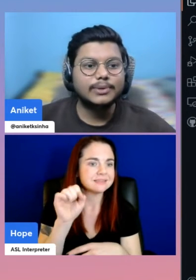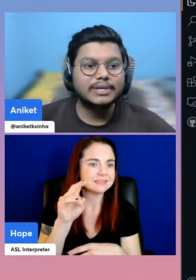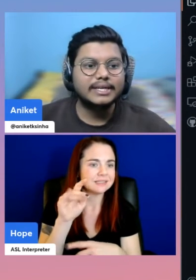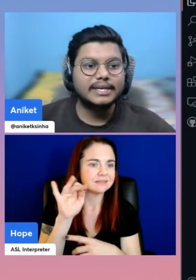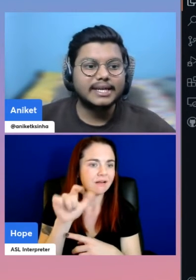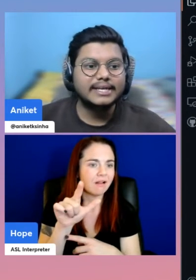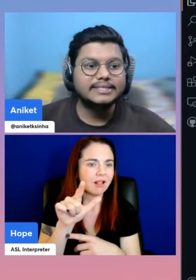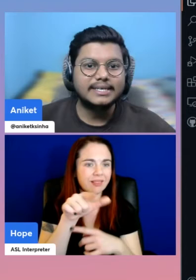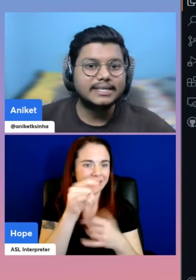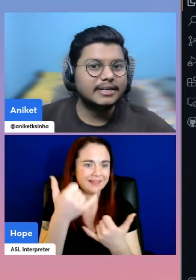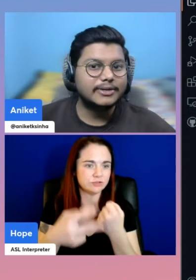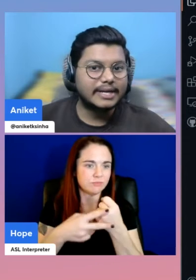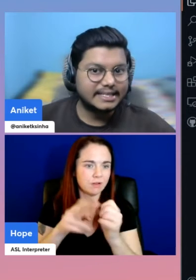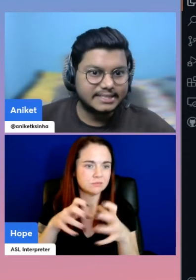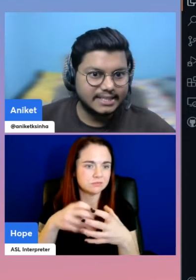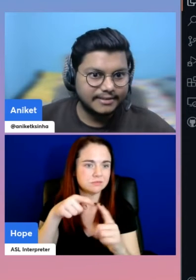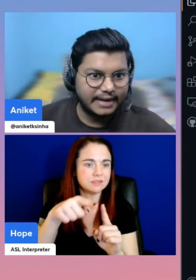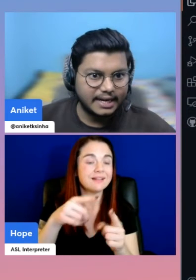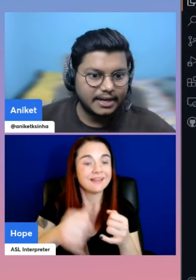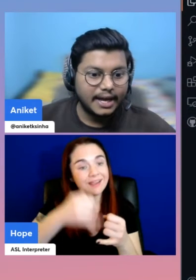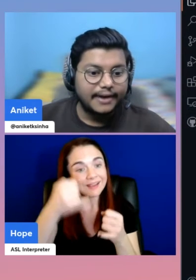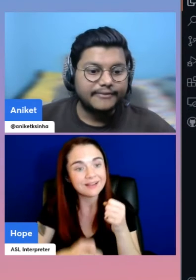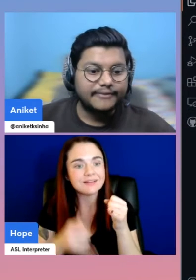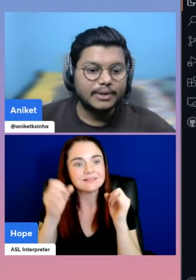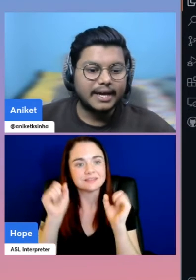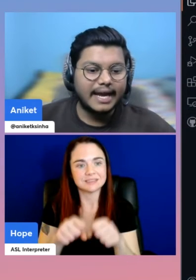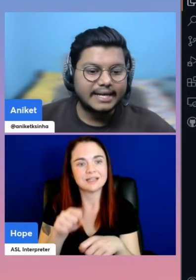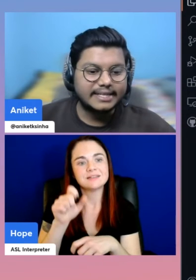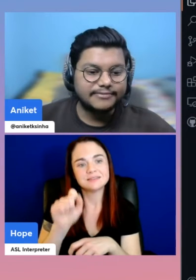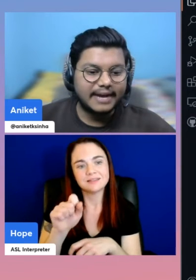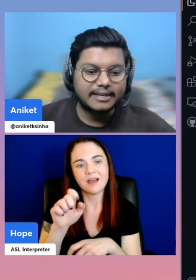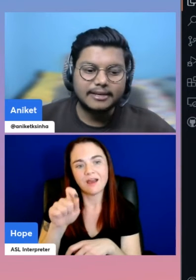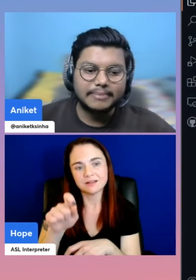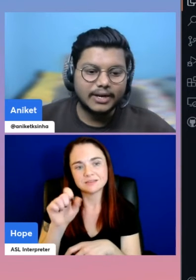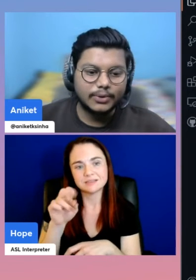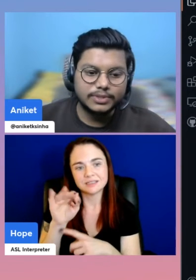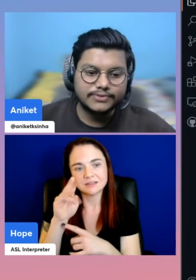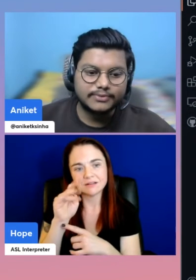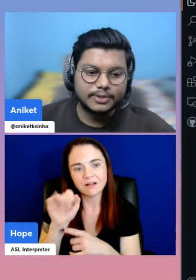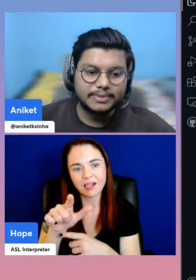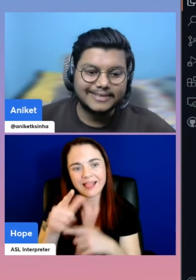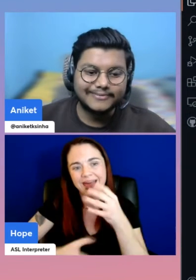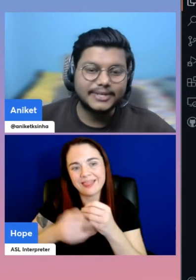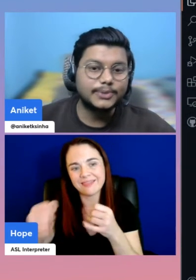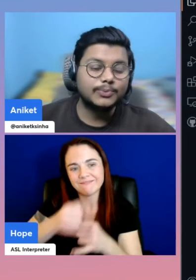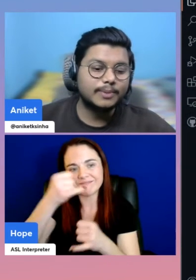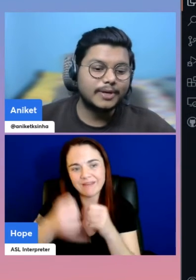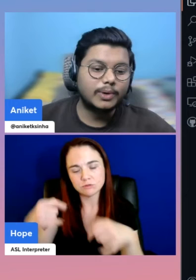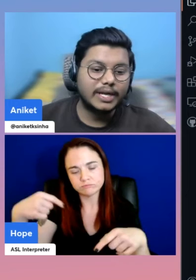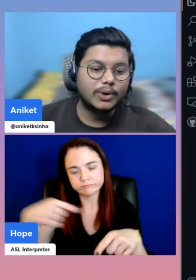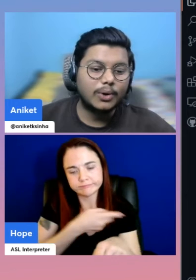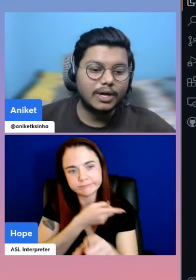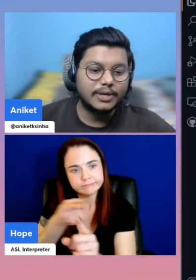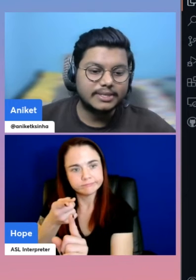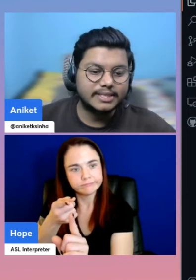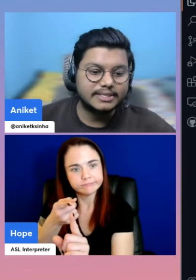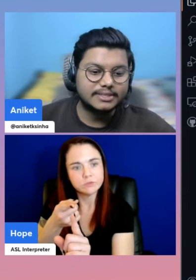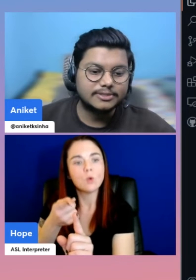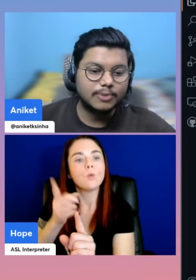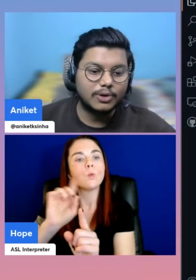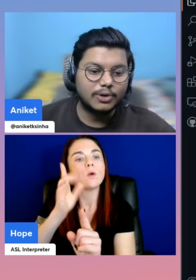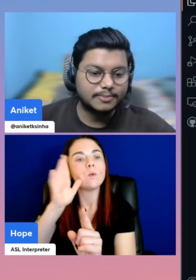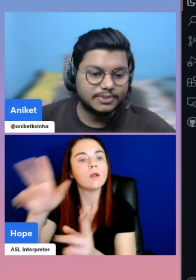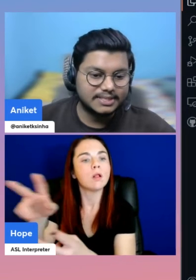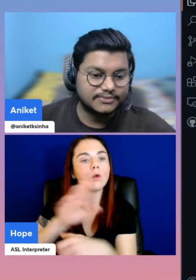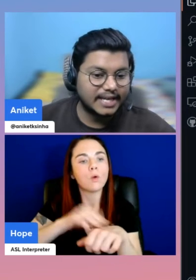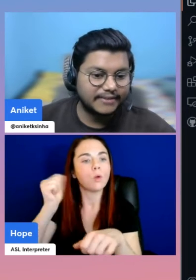the end you can create sentinel.hcl file where you can add the final mail rules, where you will be calling all your these